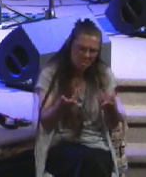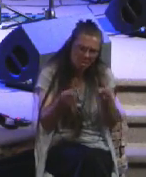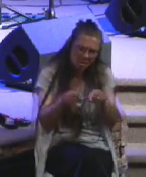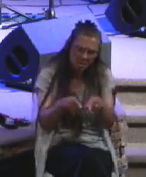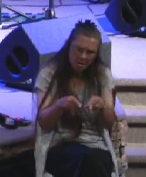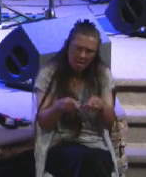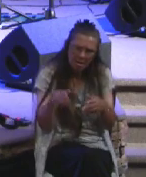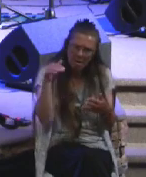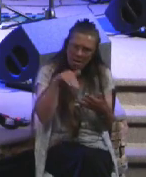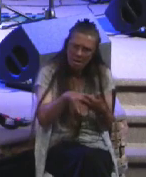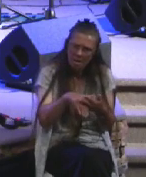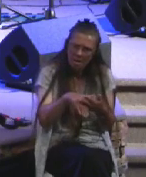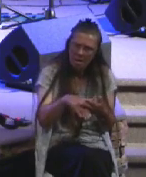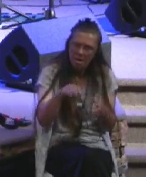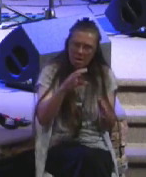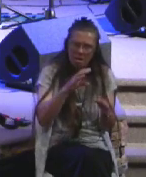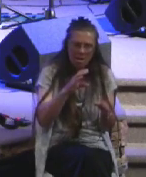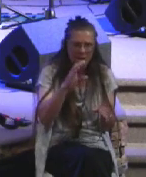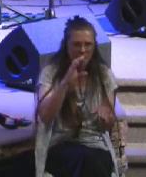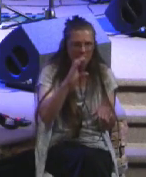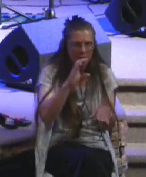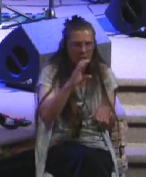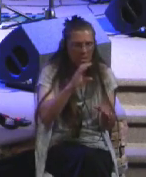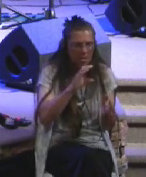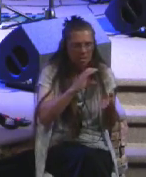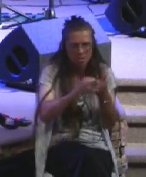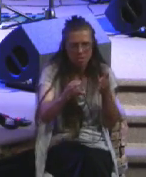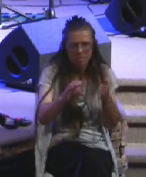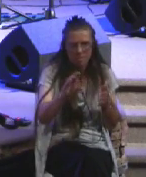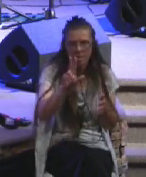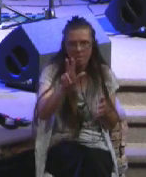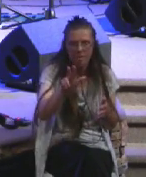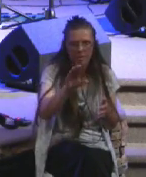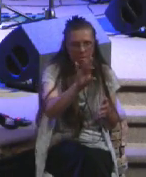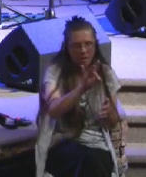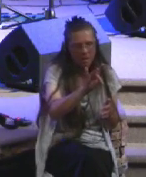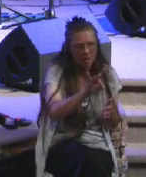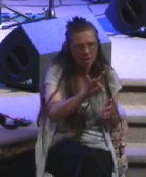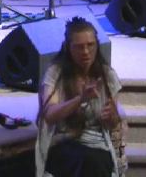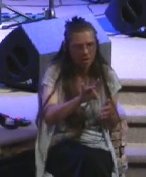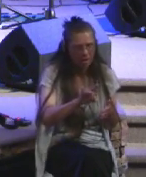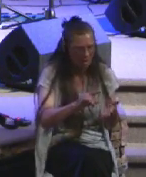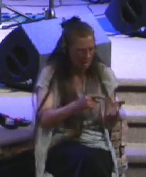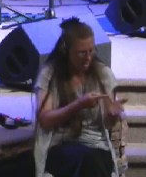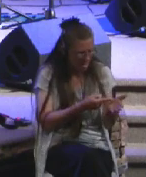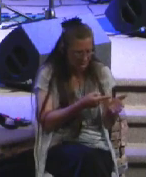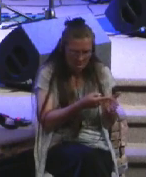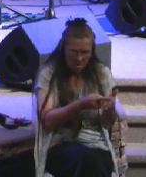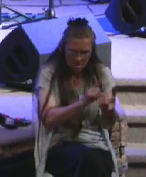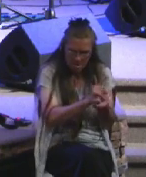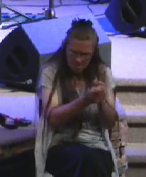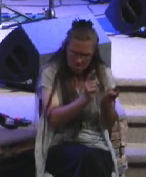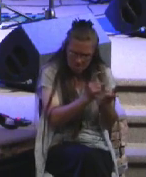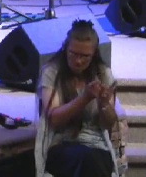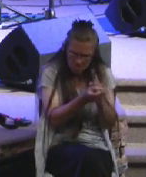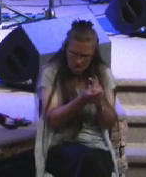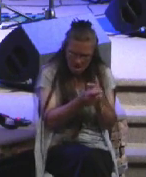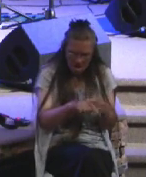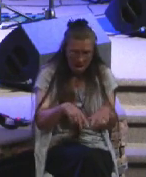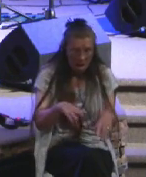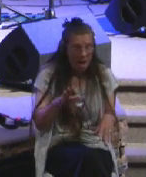happens in chapter number 38, and I'm going to tell you, it's very pivotal, it's very destiny changing, and it